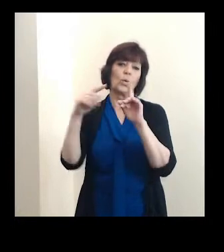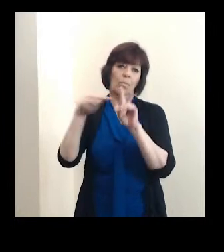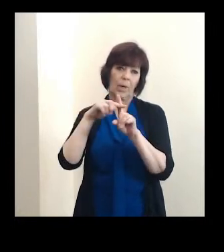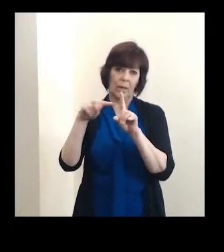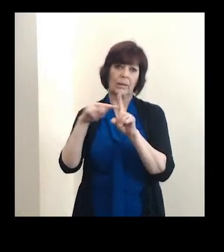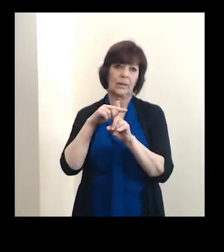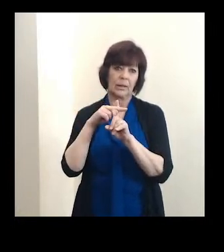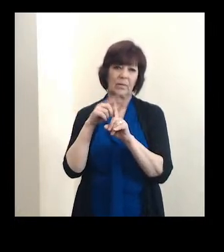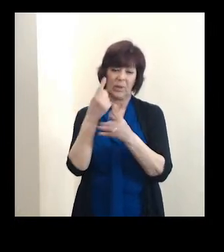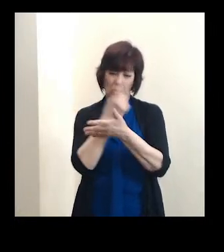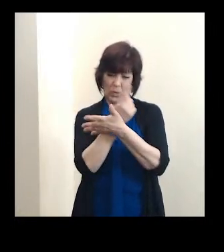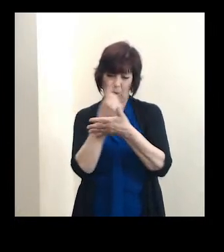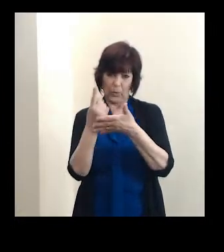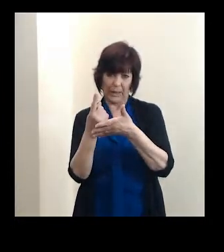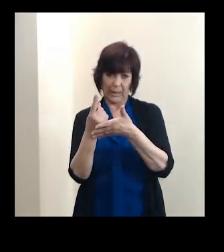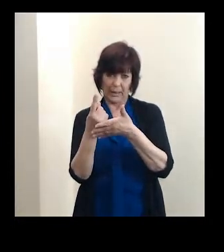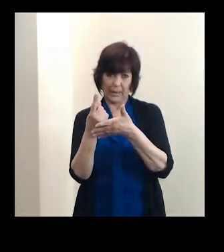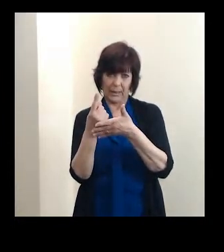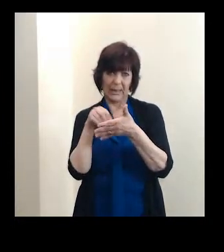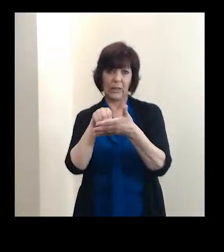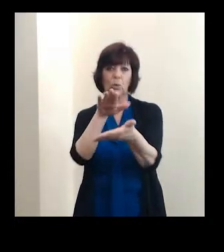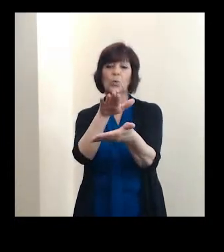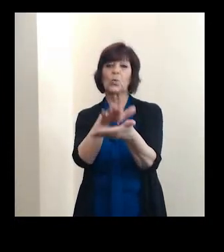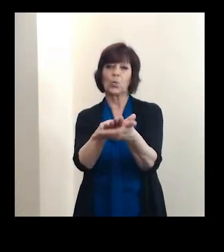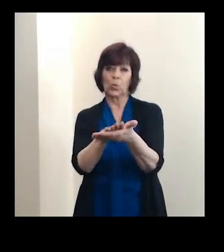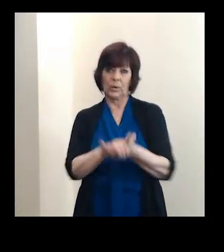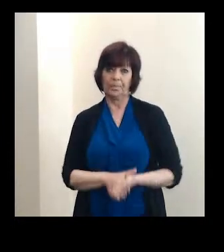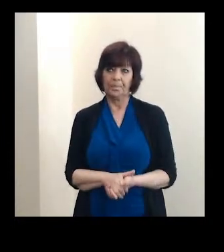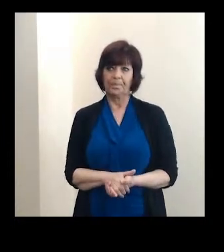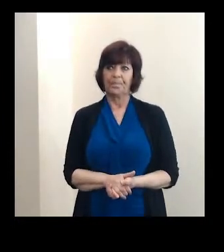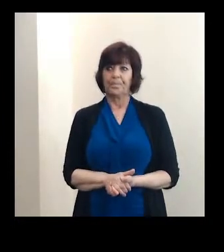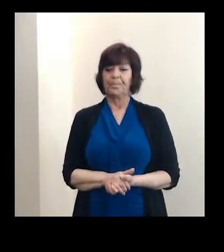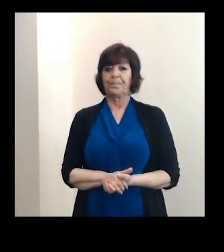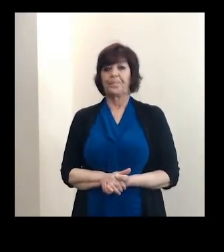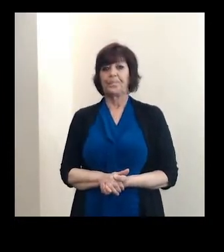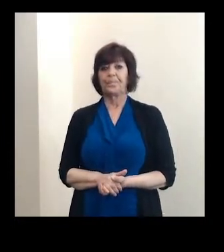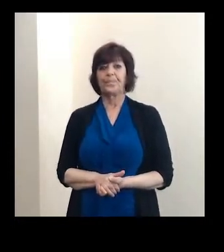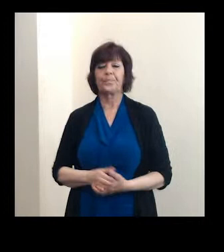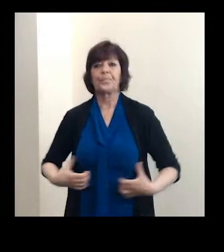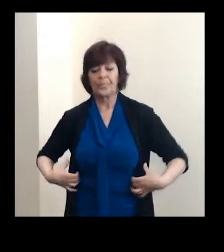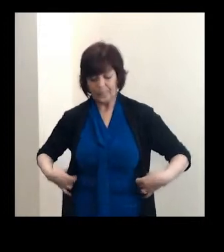positive cases in a 1 week period in schools.